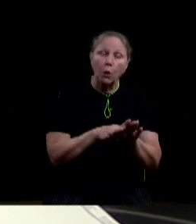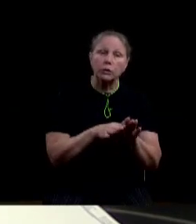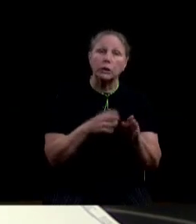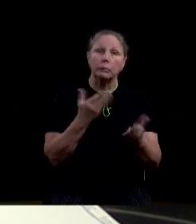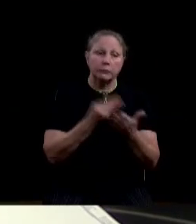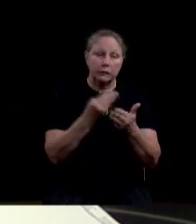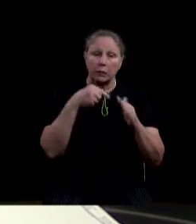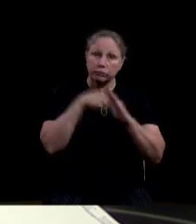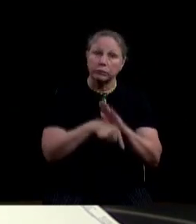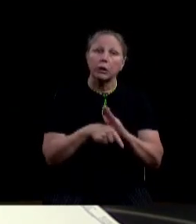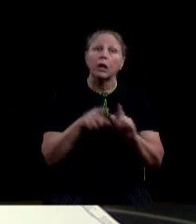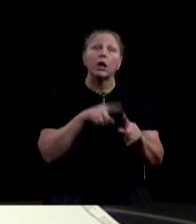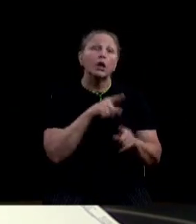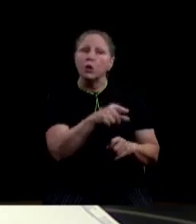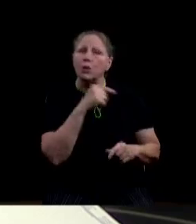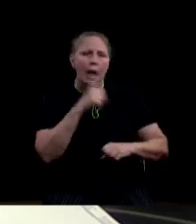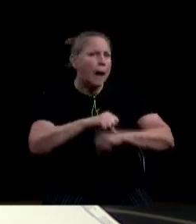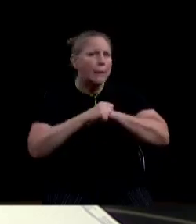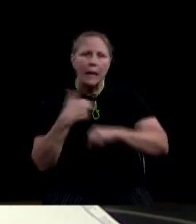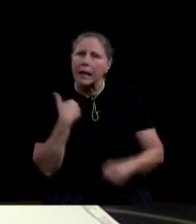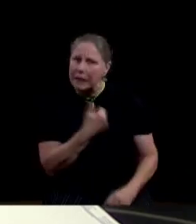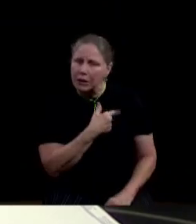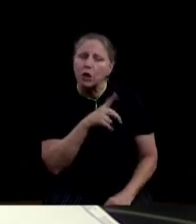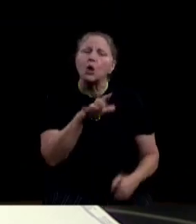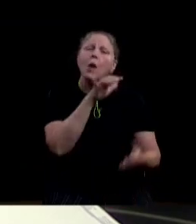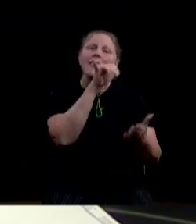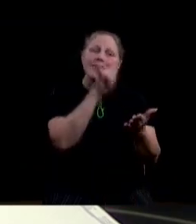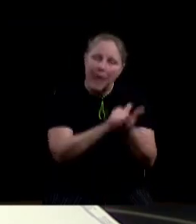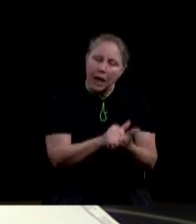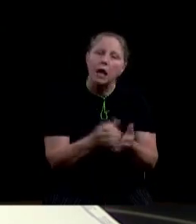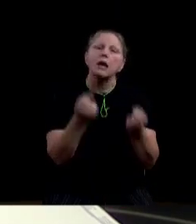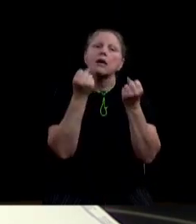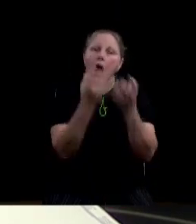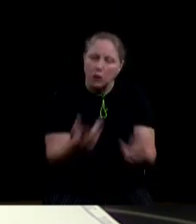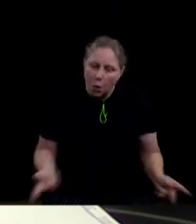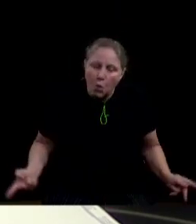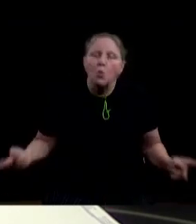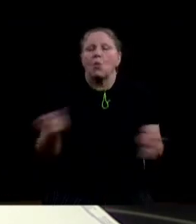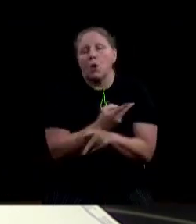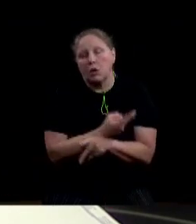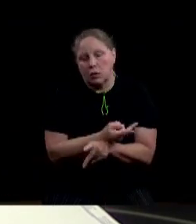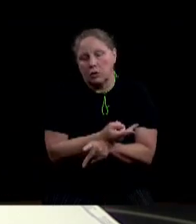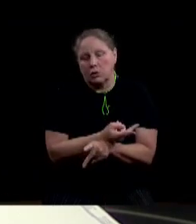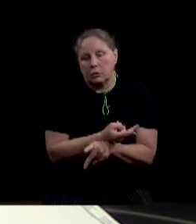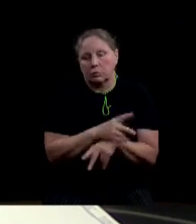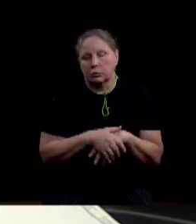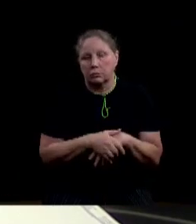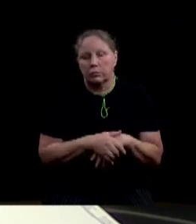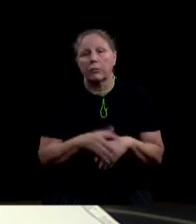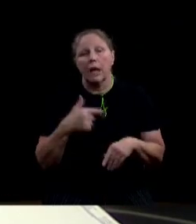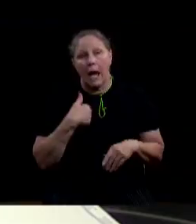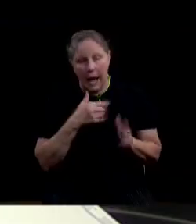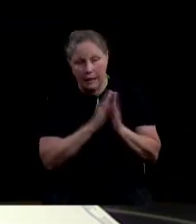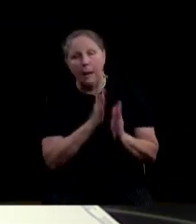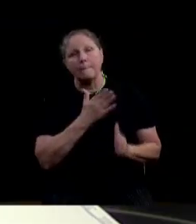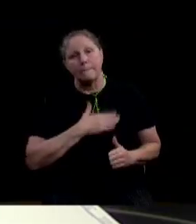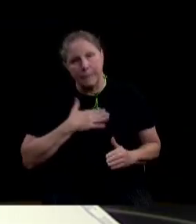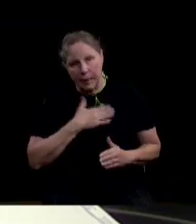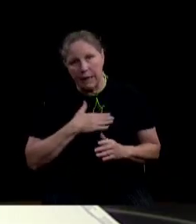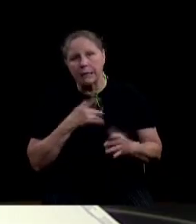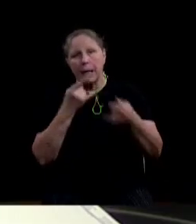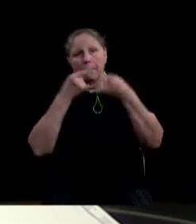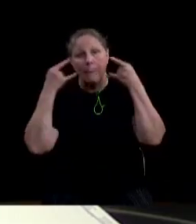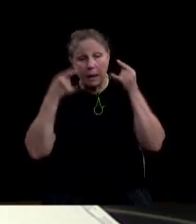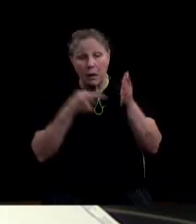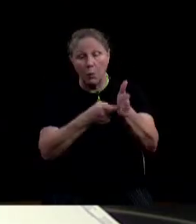enacting this is going to cause a lot more damage than you want to think about. I ask that you please remove your mandate and not let fear control you,